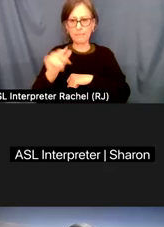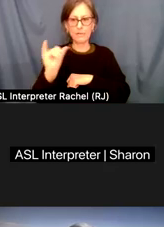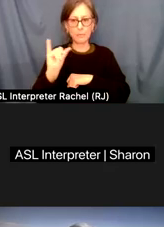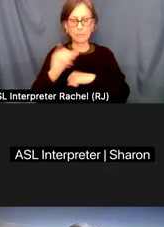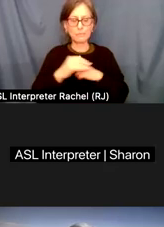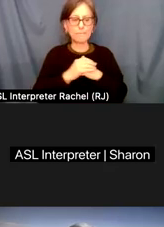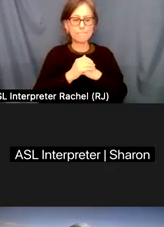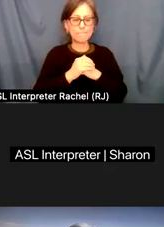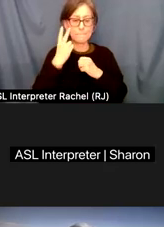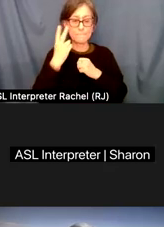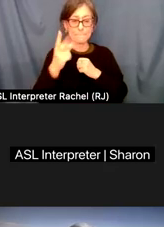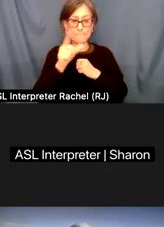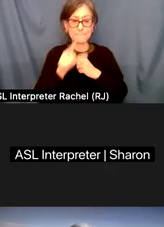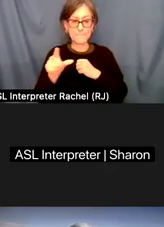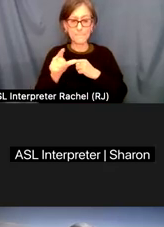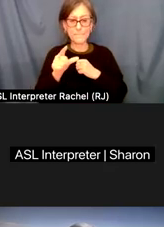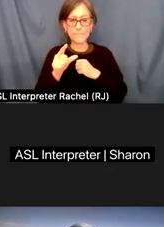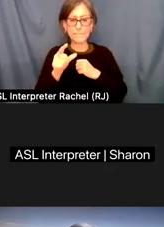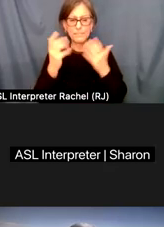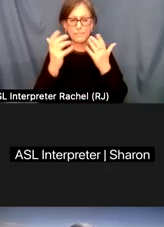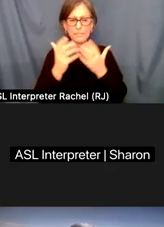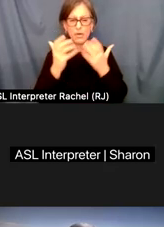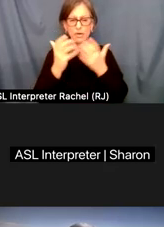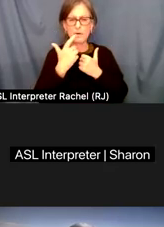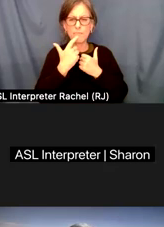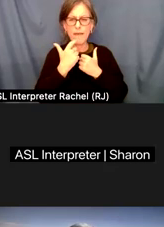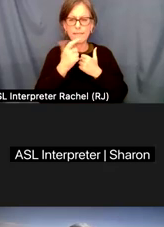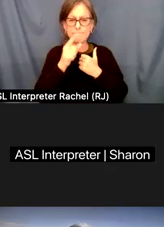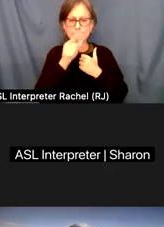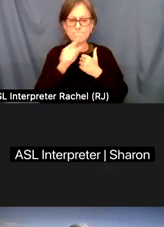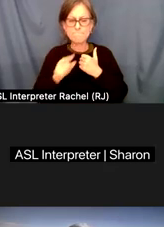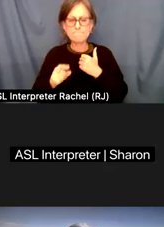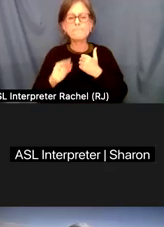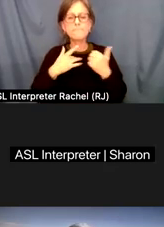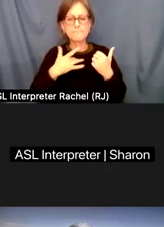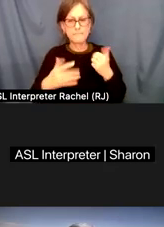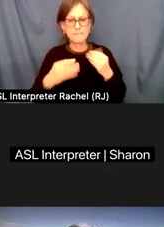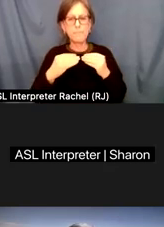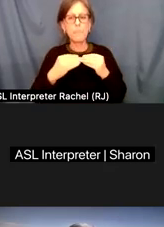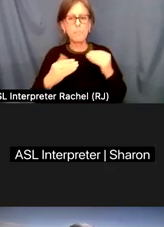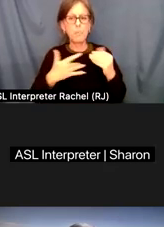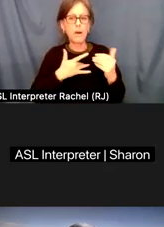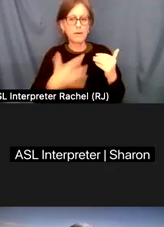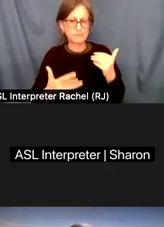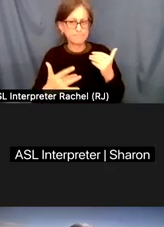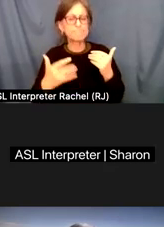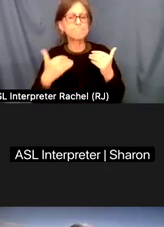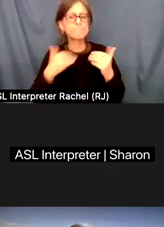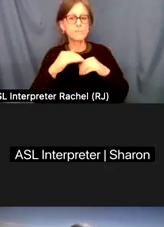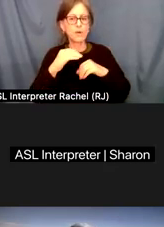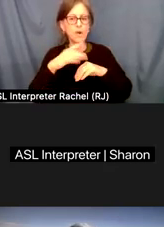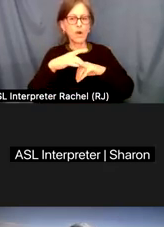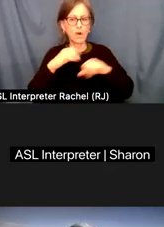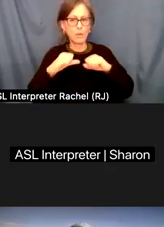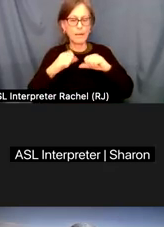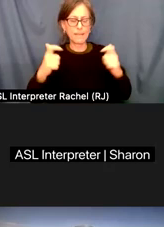that are in kind of darkest red are more likely to have big earthquakes and have had big earthquakes, but all